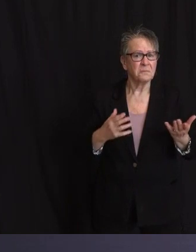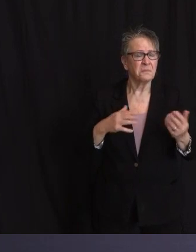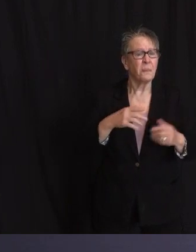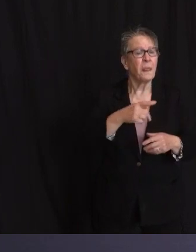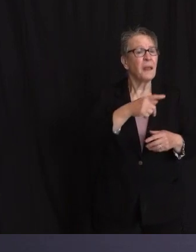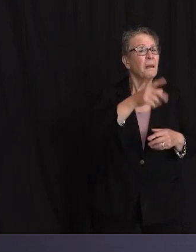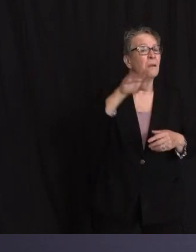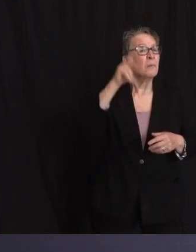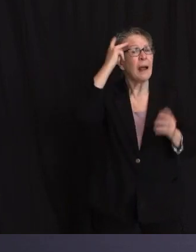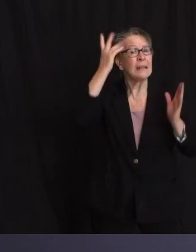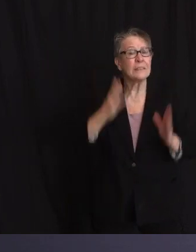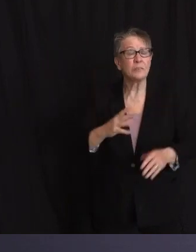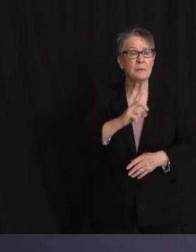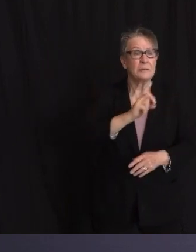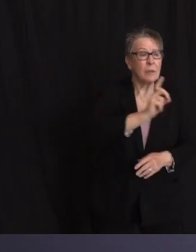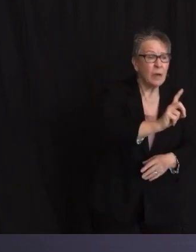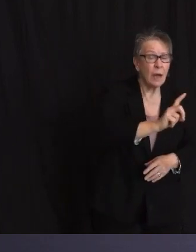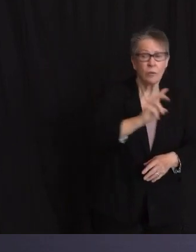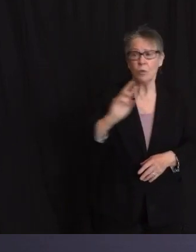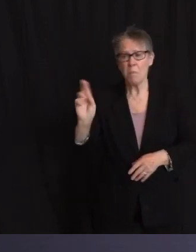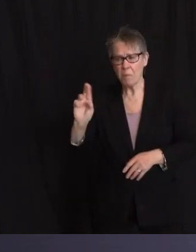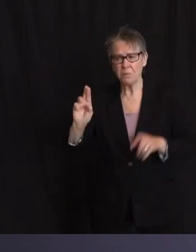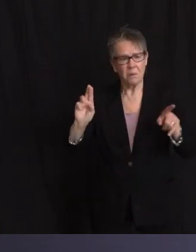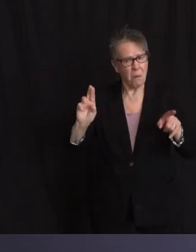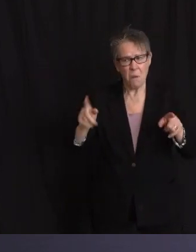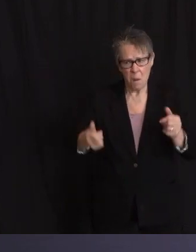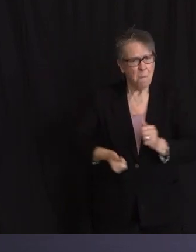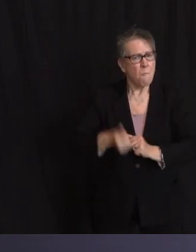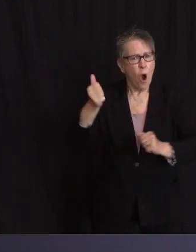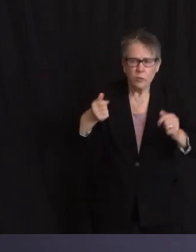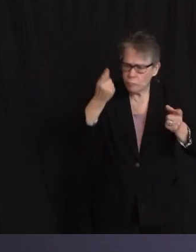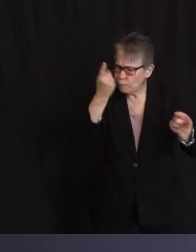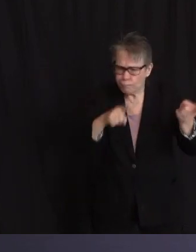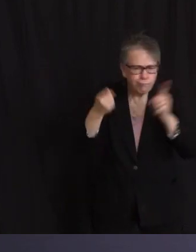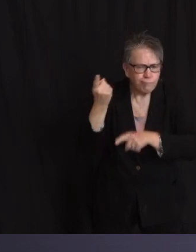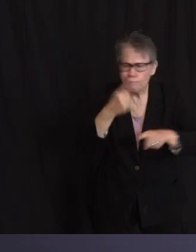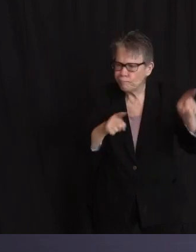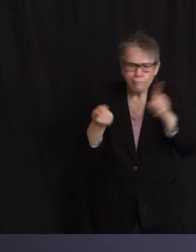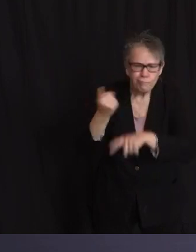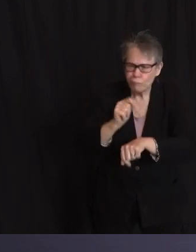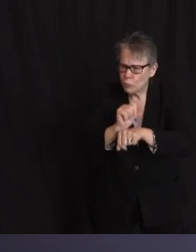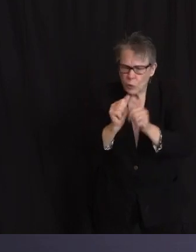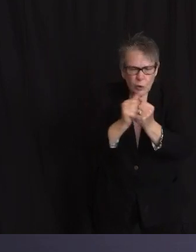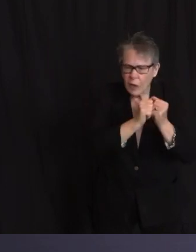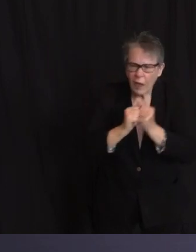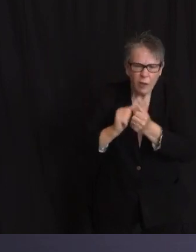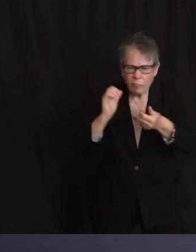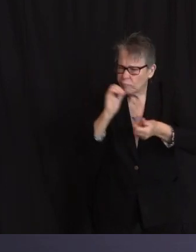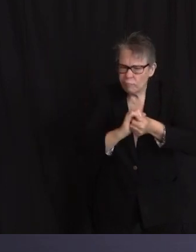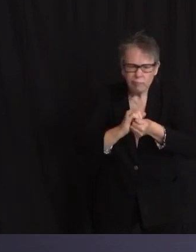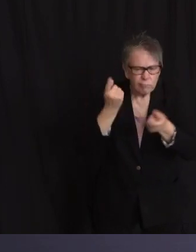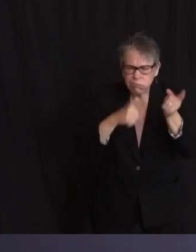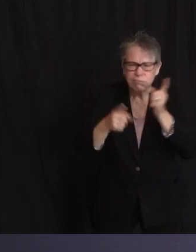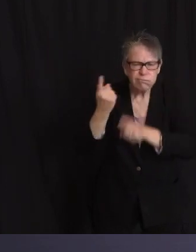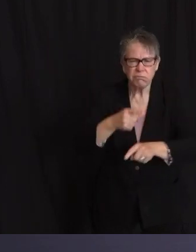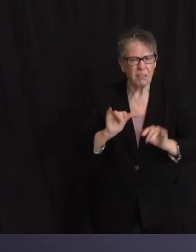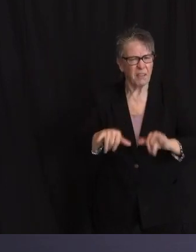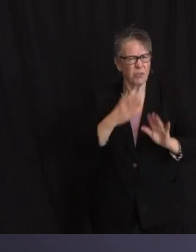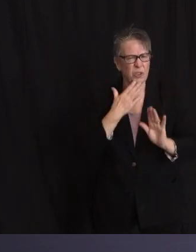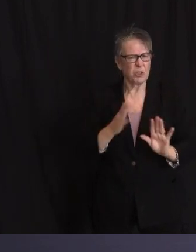And you get, I think, the most of our attention, at least as far as I could tell, is on parks,